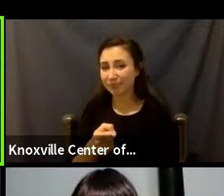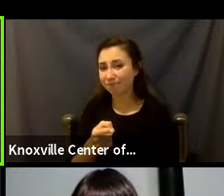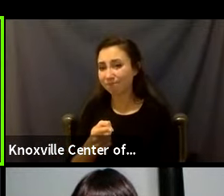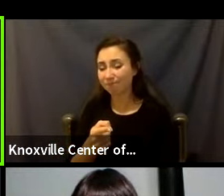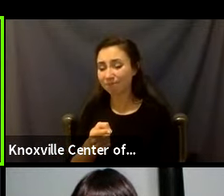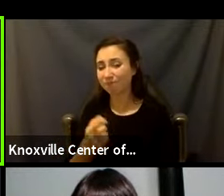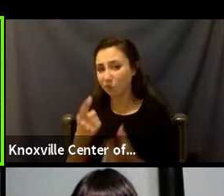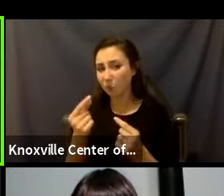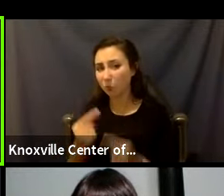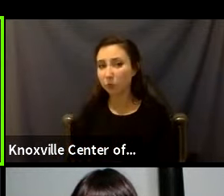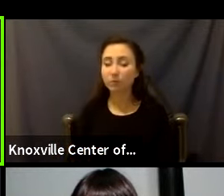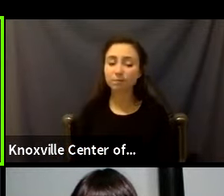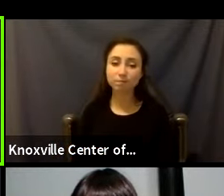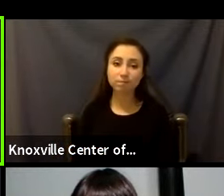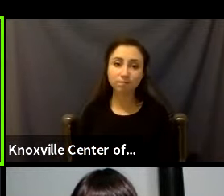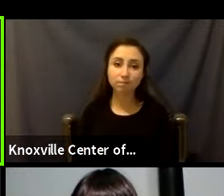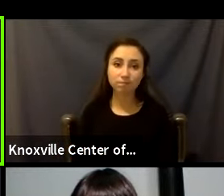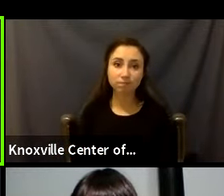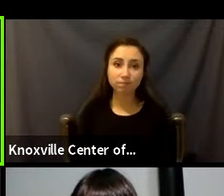doing.